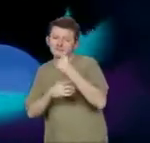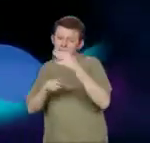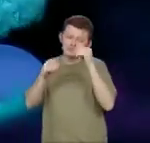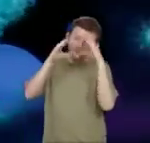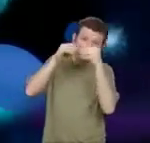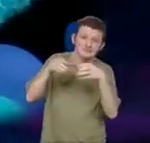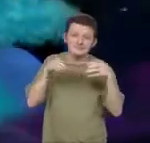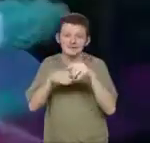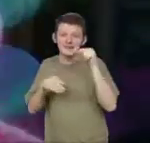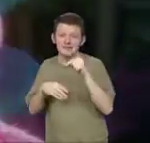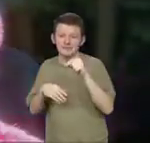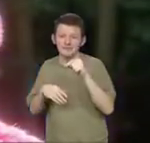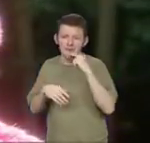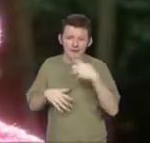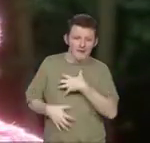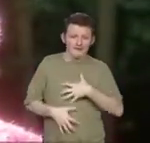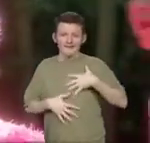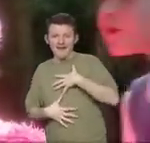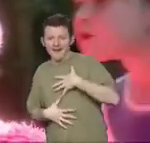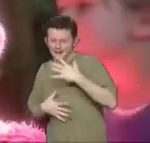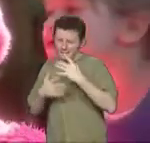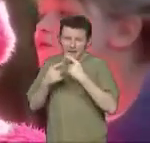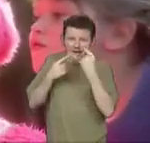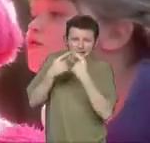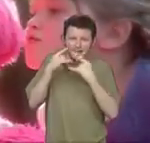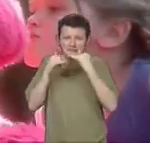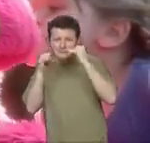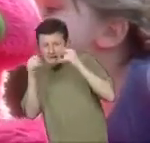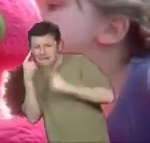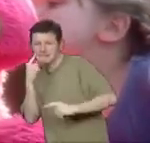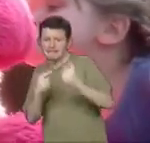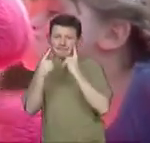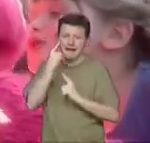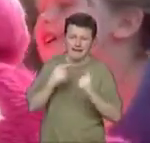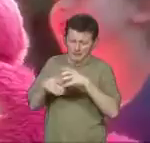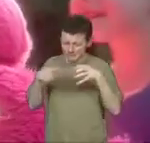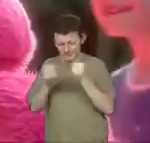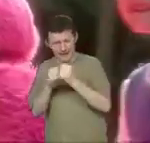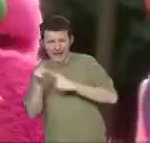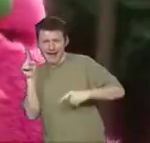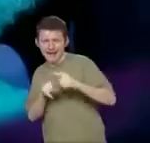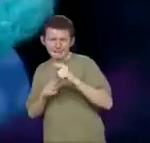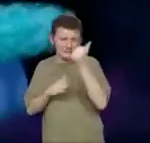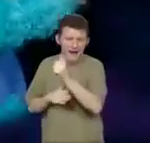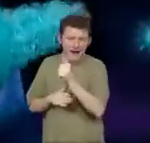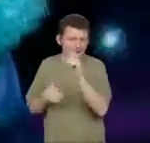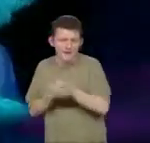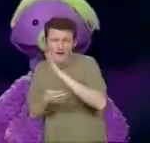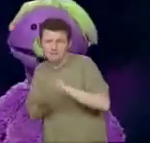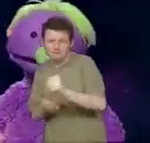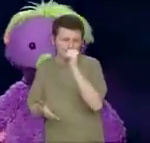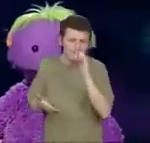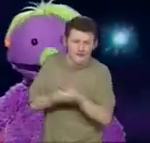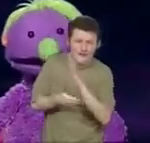wurzel worm wriggles and the crying cow weeps. But we've never found friends like the tiddly peeps. They're smart. They're smart. They're fun. They're